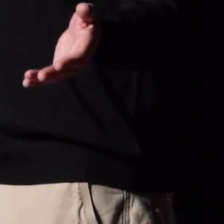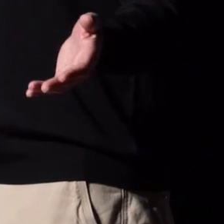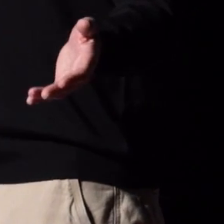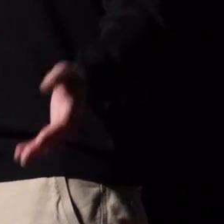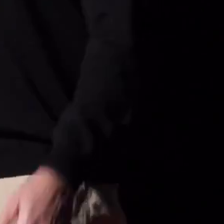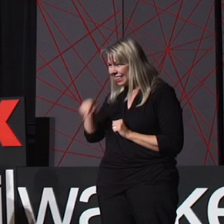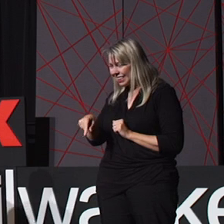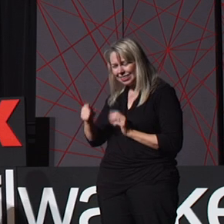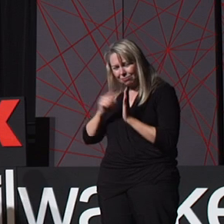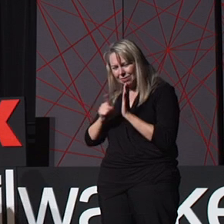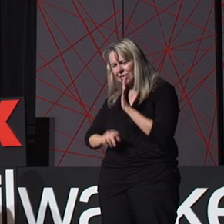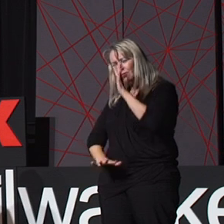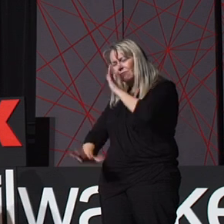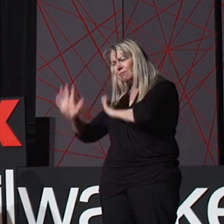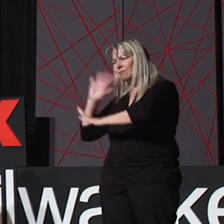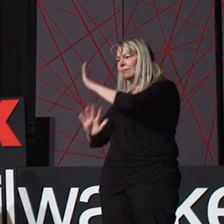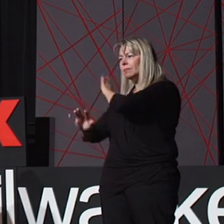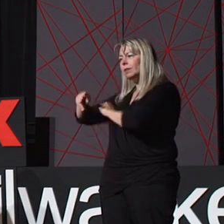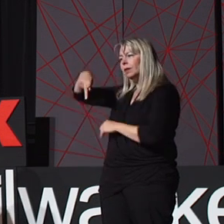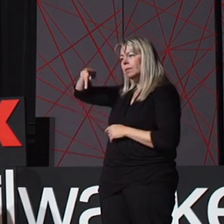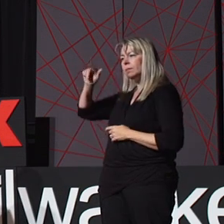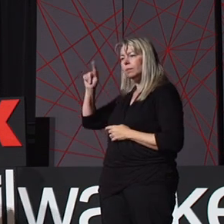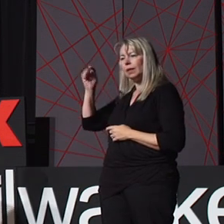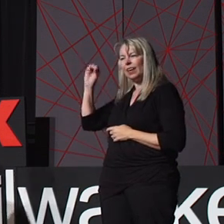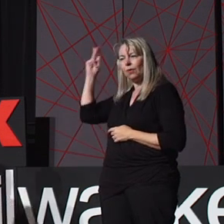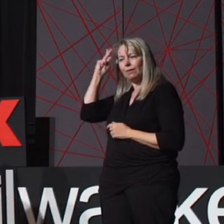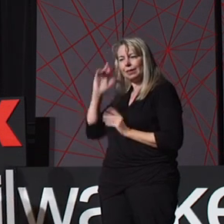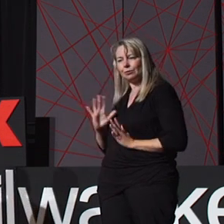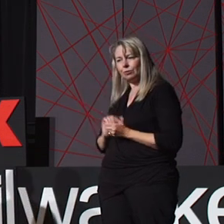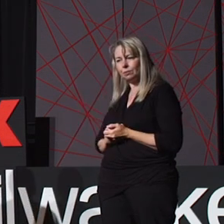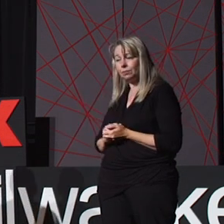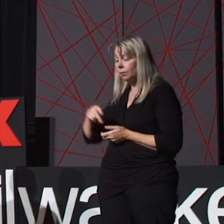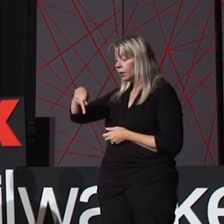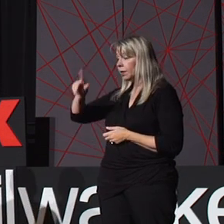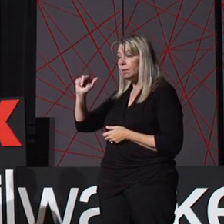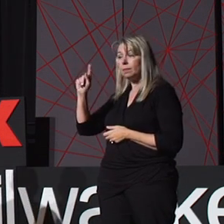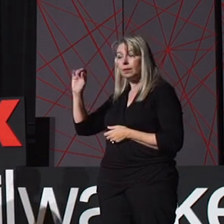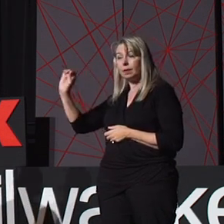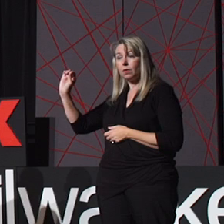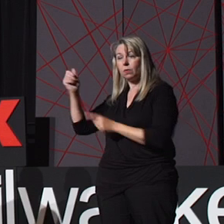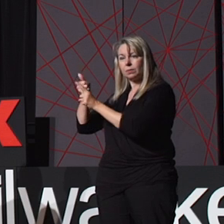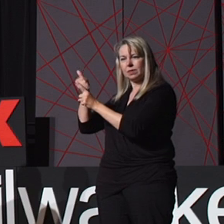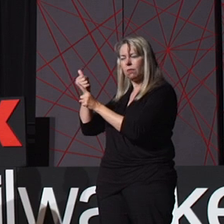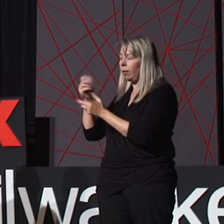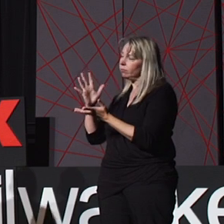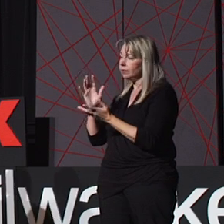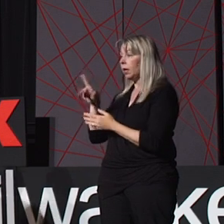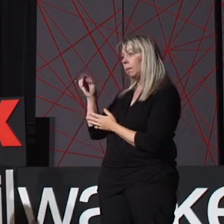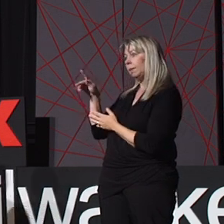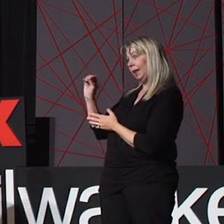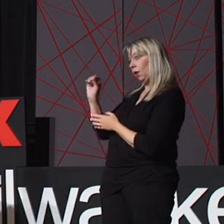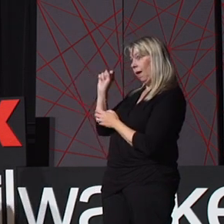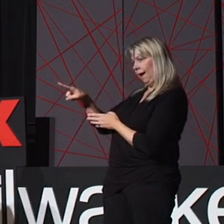goes back all the way to Plato, and this is known as Plato's paradox. Plato argued, well, first Plato asked,